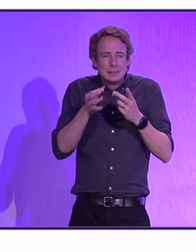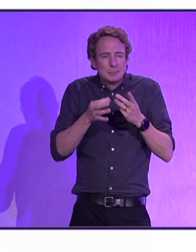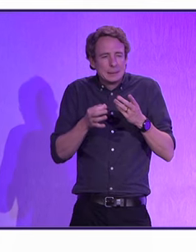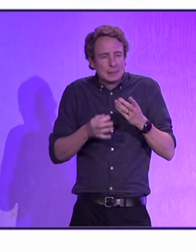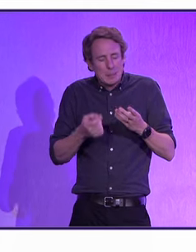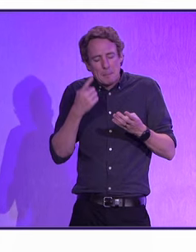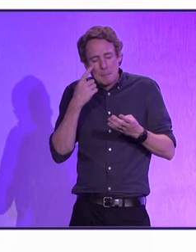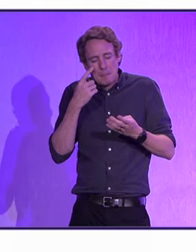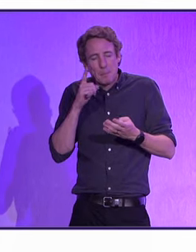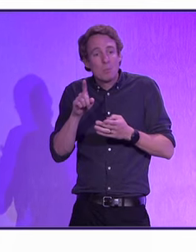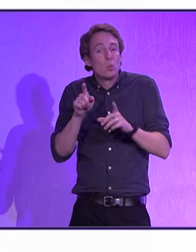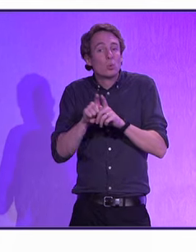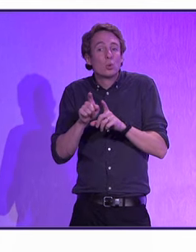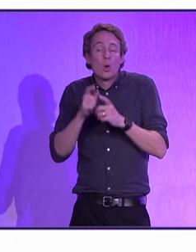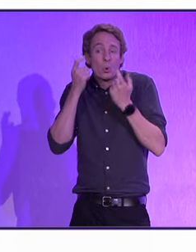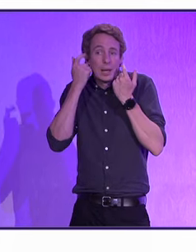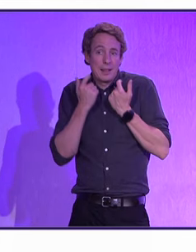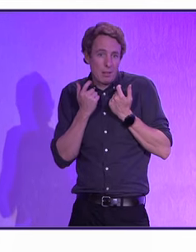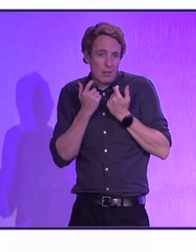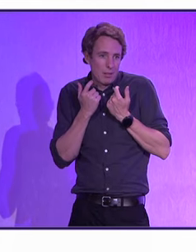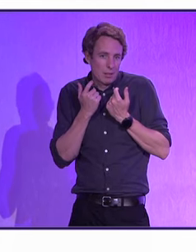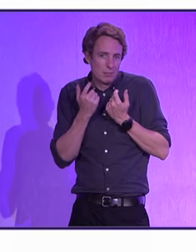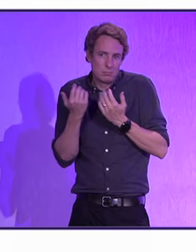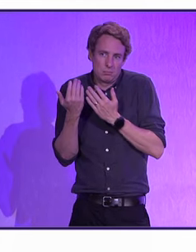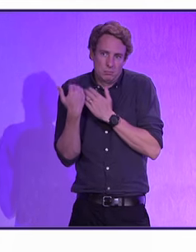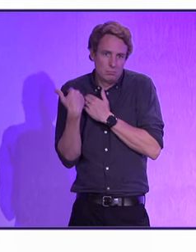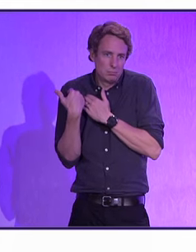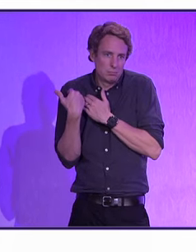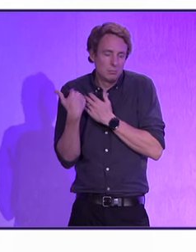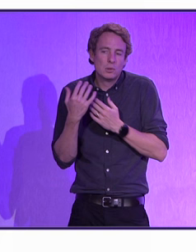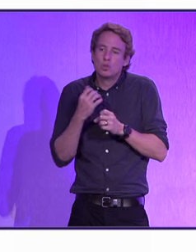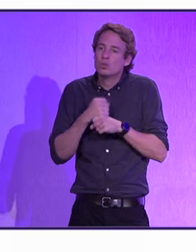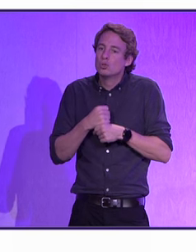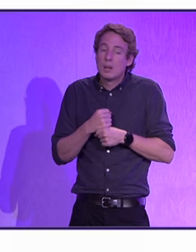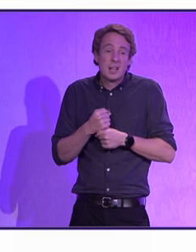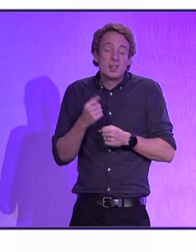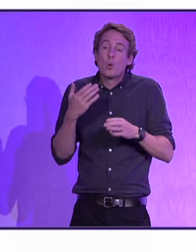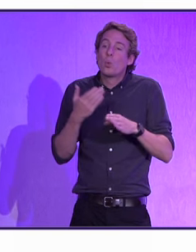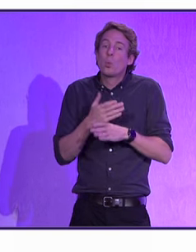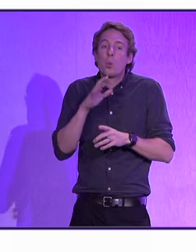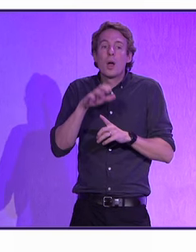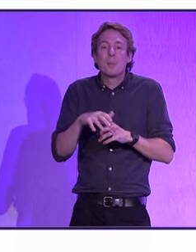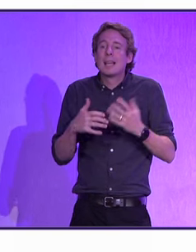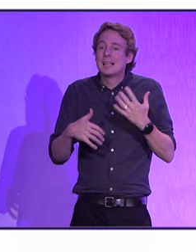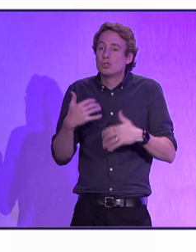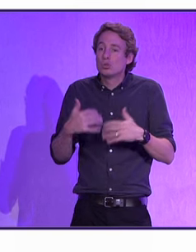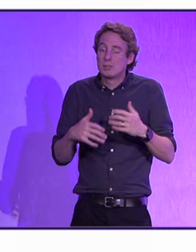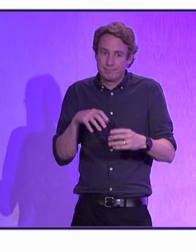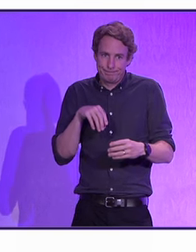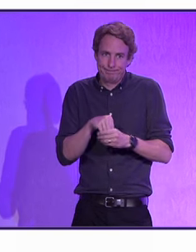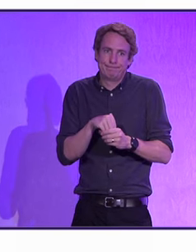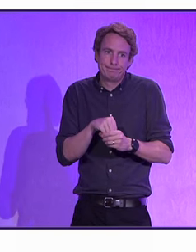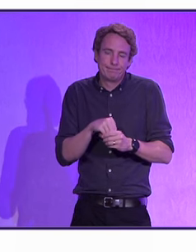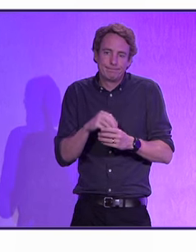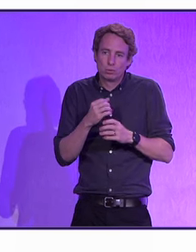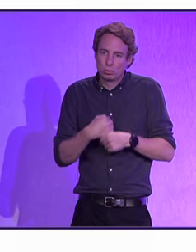with people, you also have a legal obligation. Stress is now considered a workplace injury. And just like any other kind of hazardous environment,